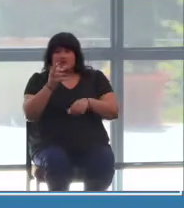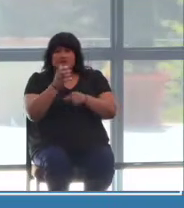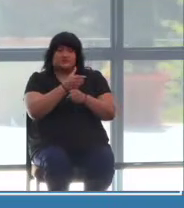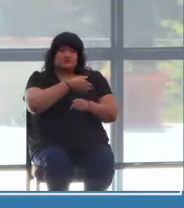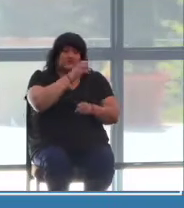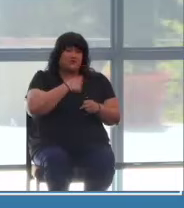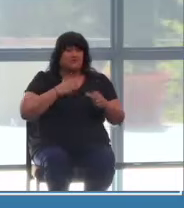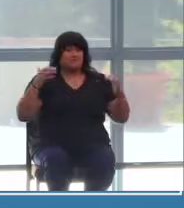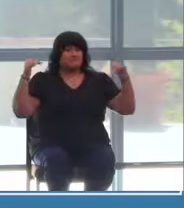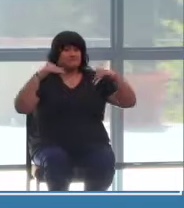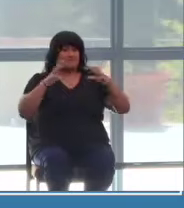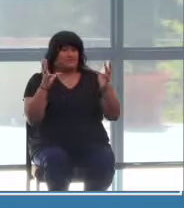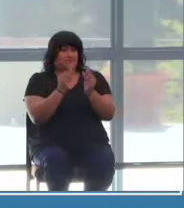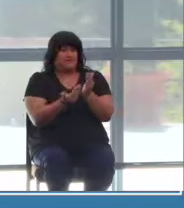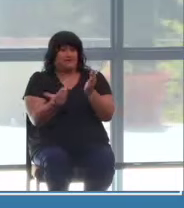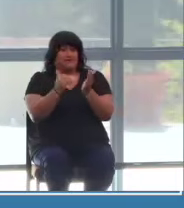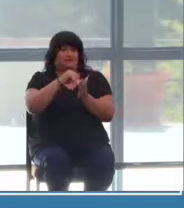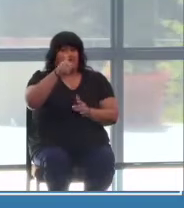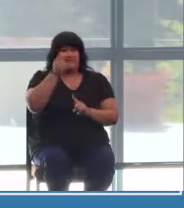here in about 10 minutes. Thanks so much.